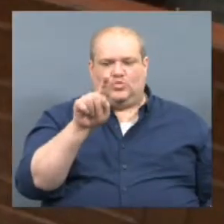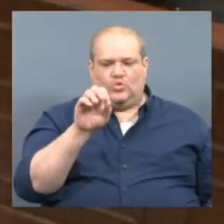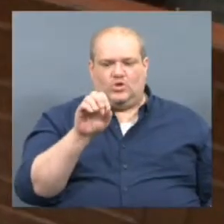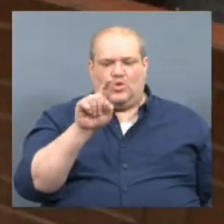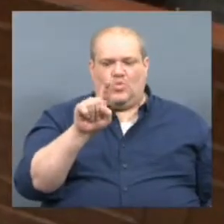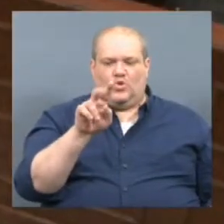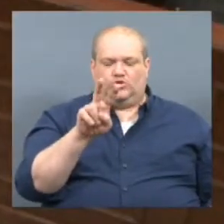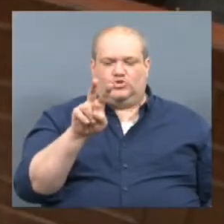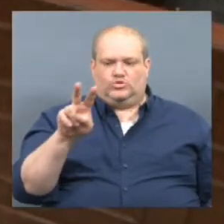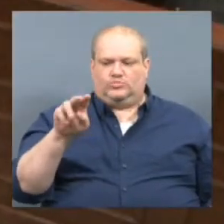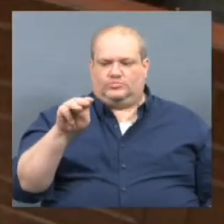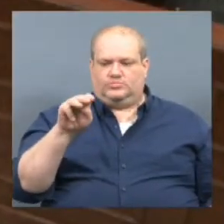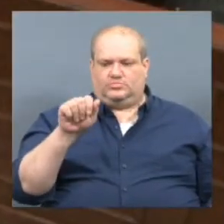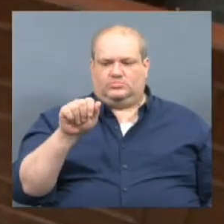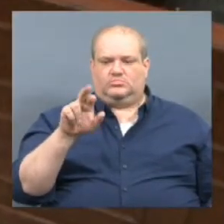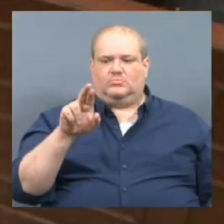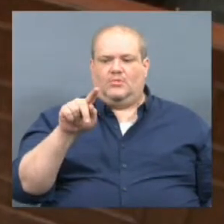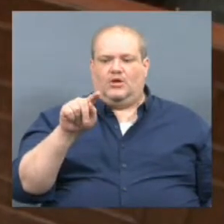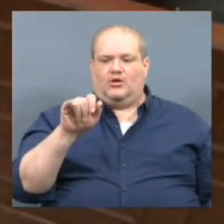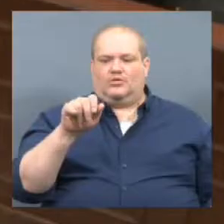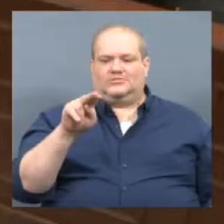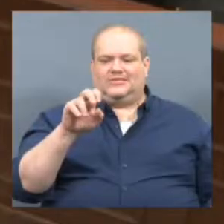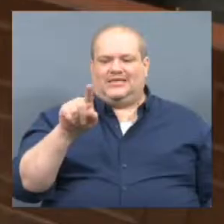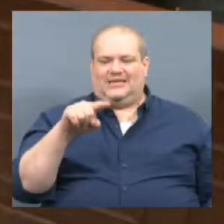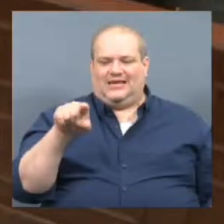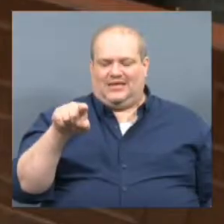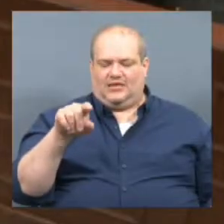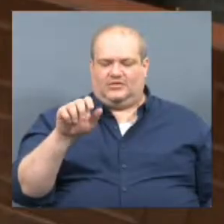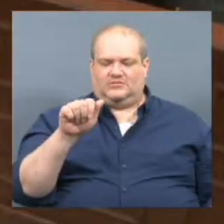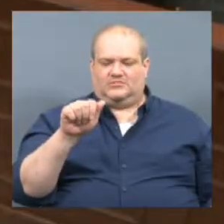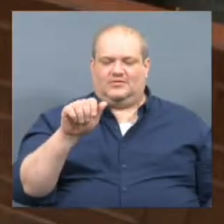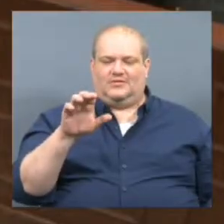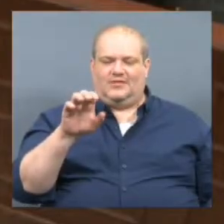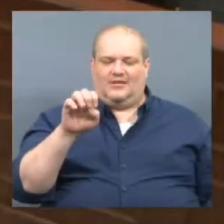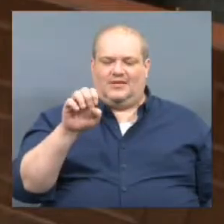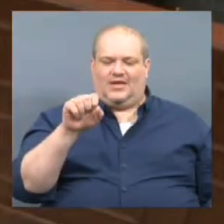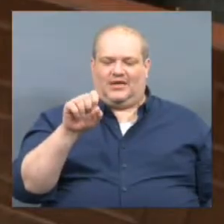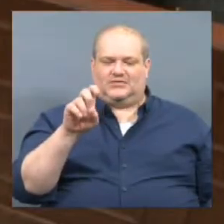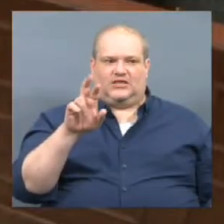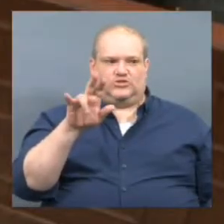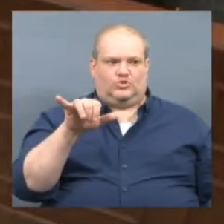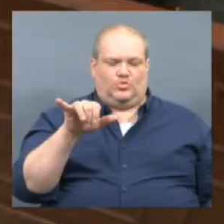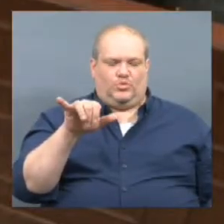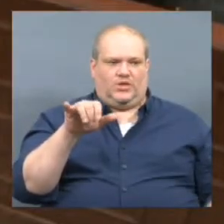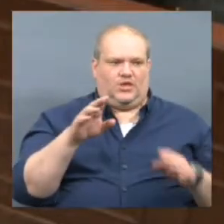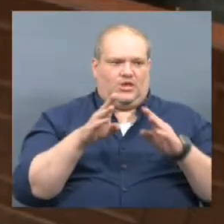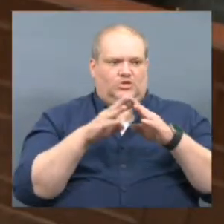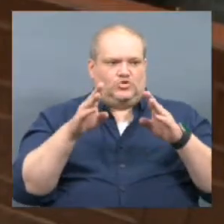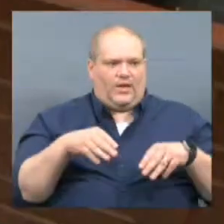Z-10122, Martinez accessory dwelling. Why I voted against the parking for is on you. Right.